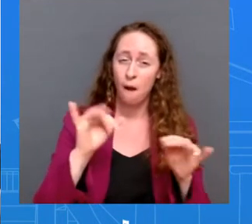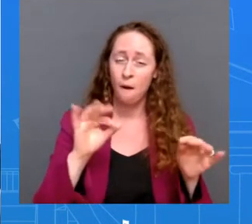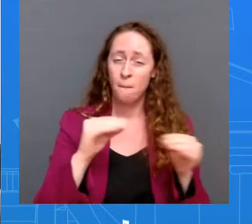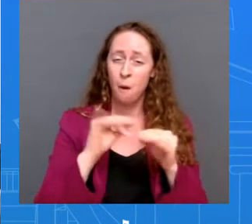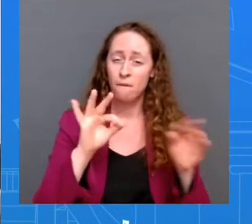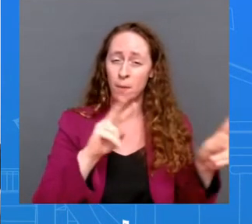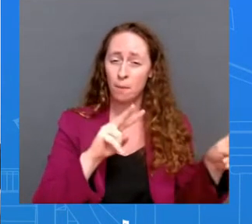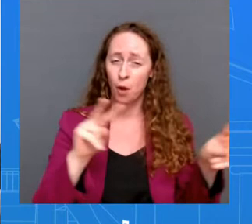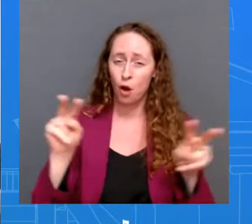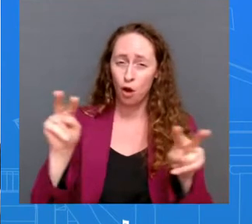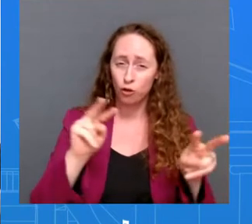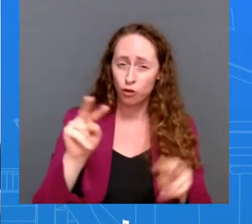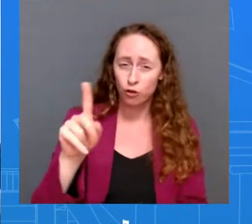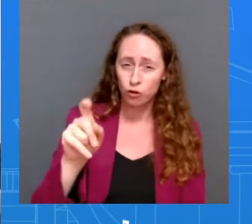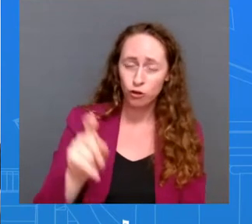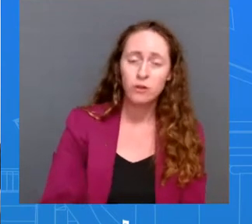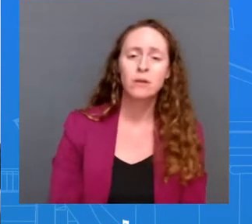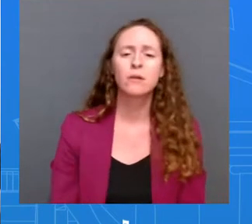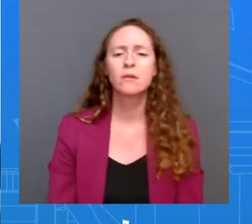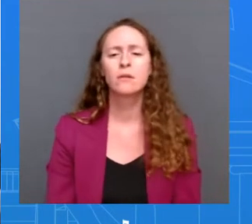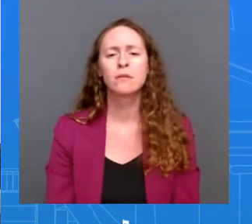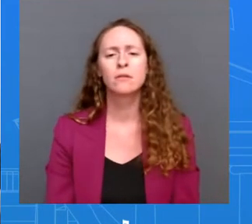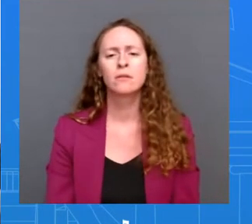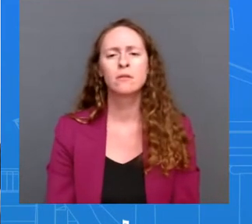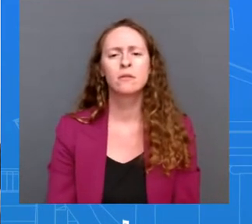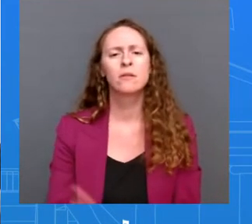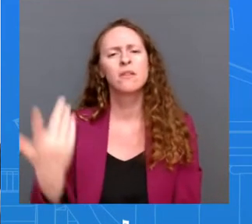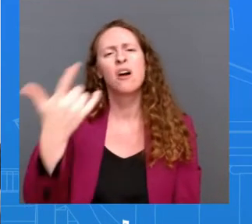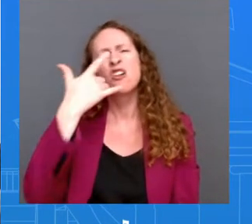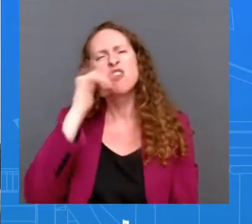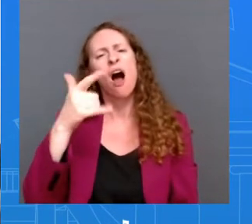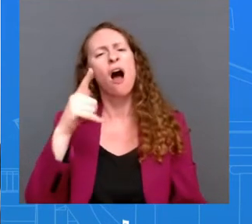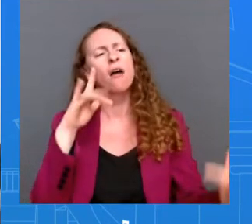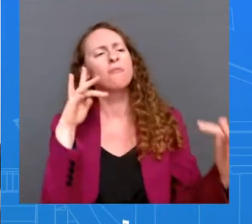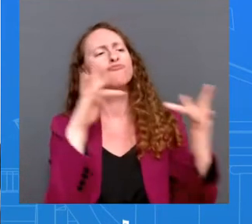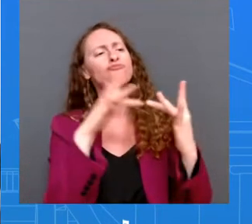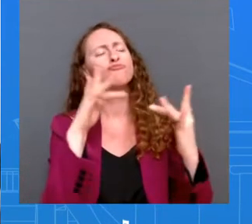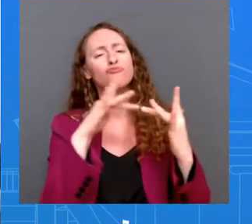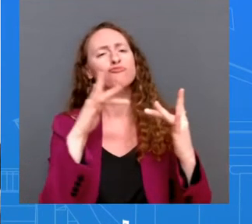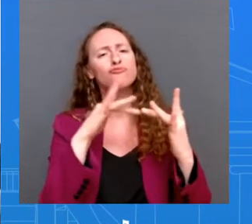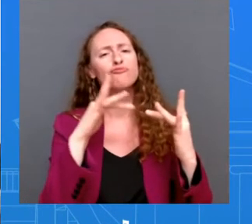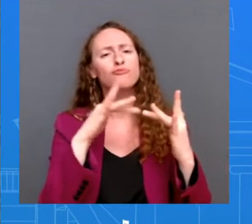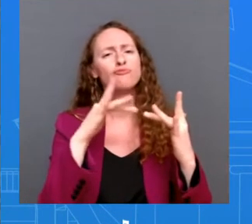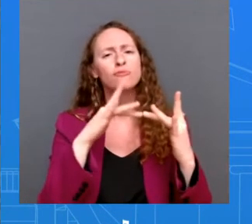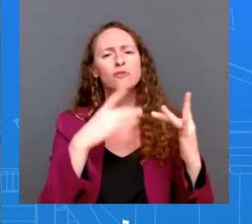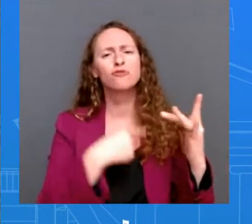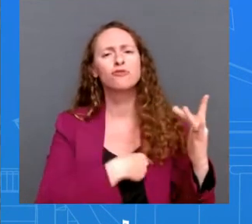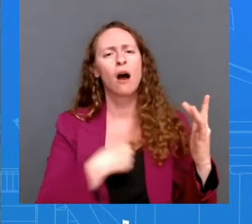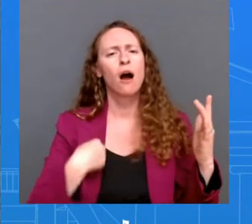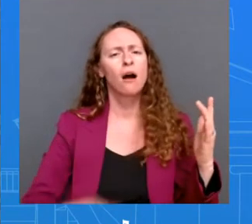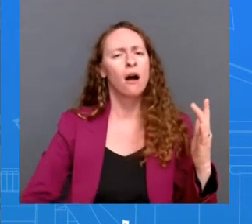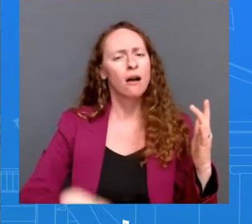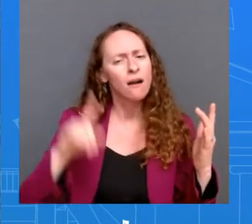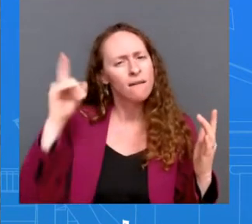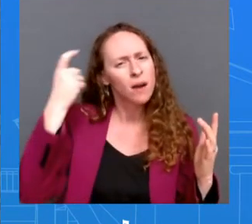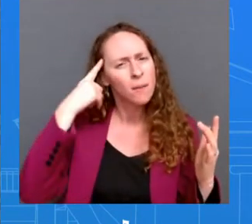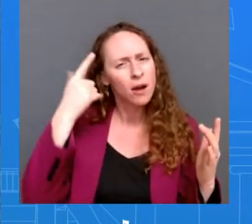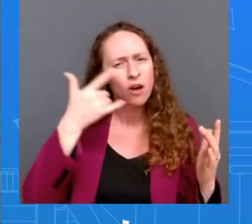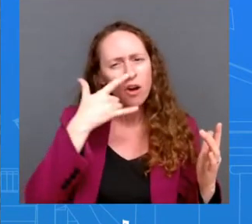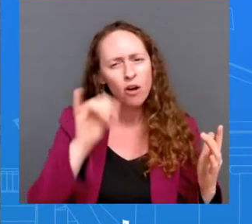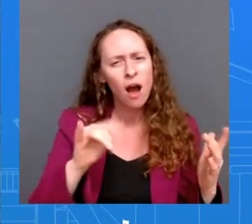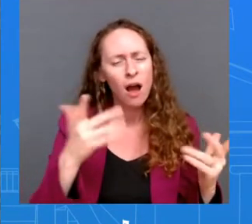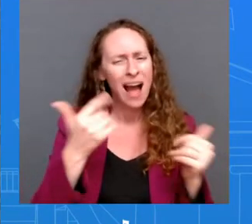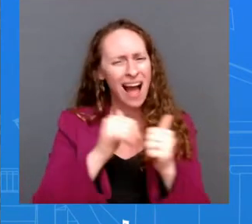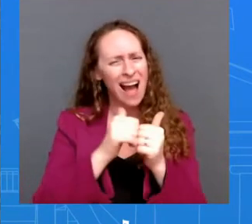government, do you believe that at this point there is a diplomatic off-ramp for this crisis? Well, we certainly would like to see